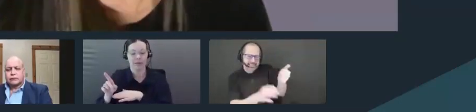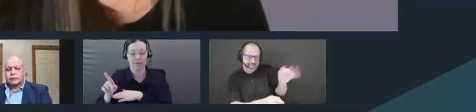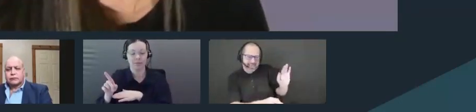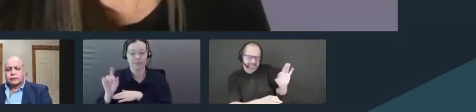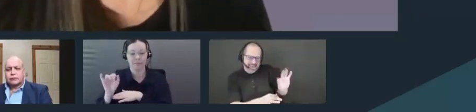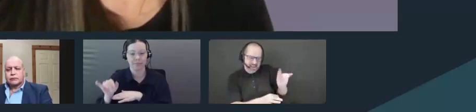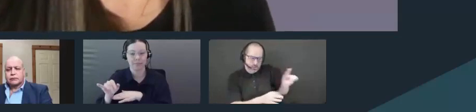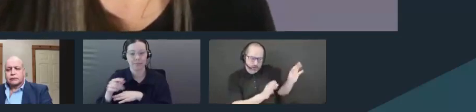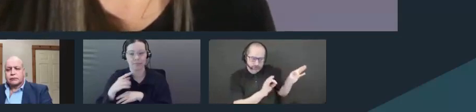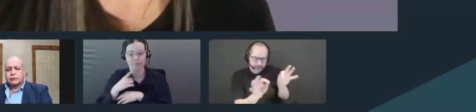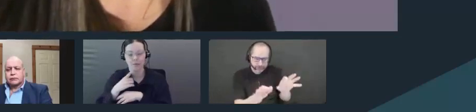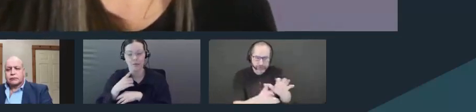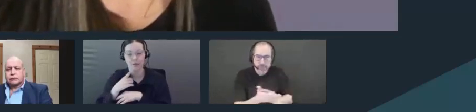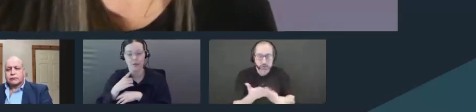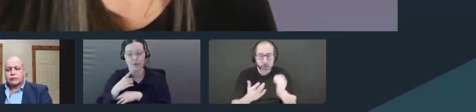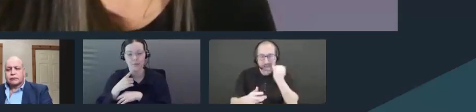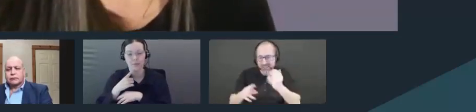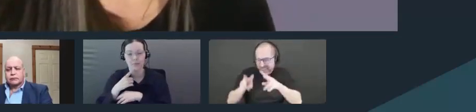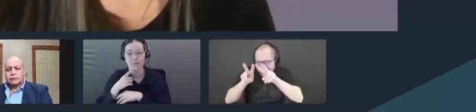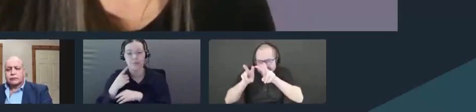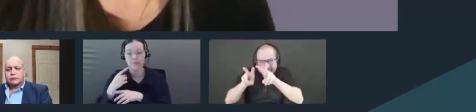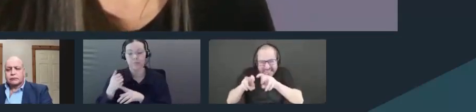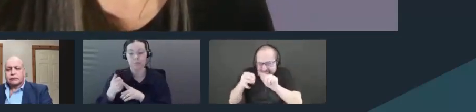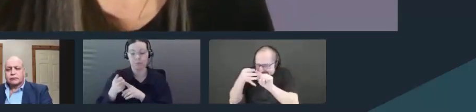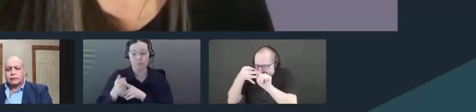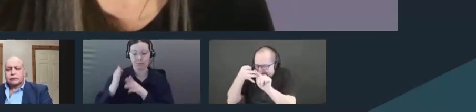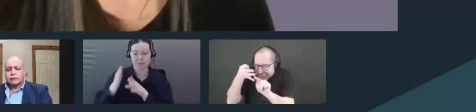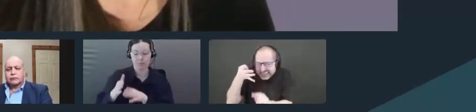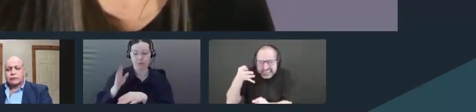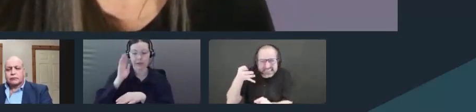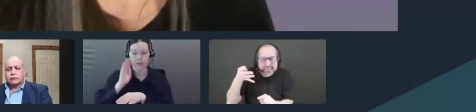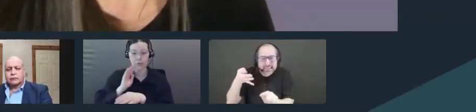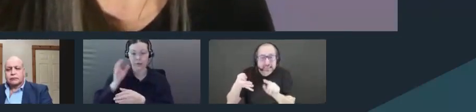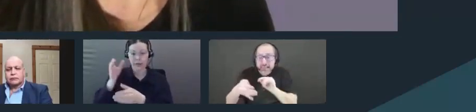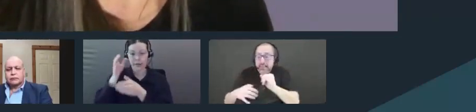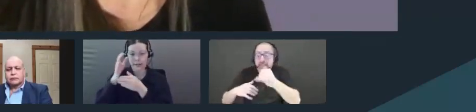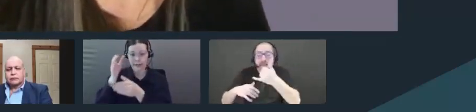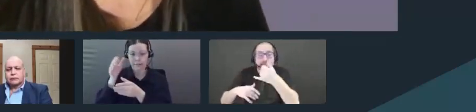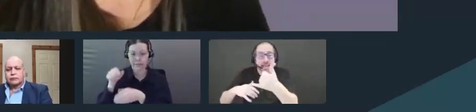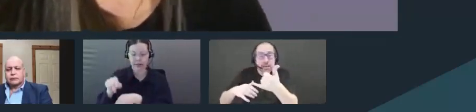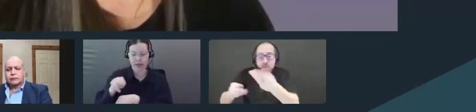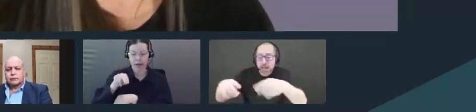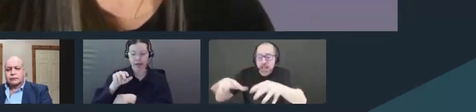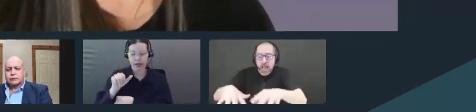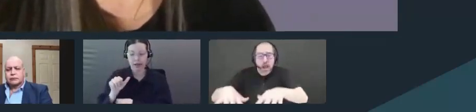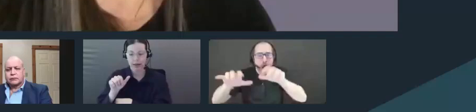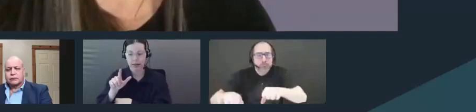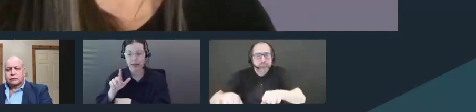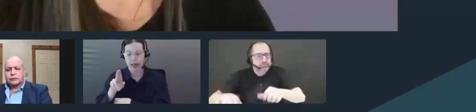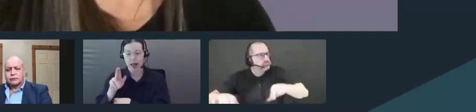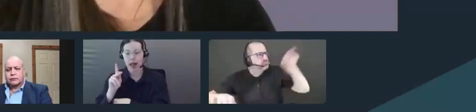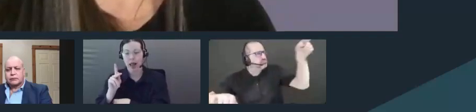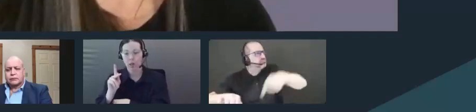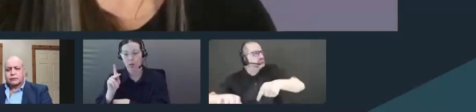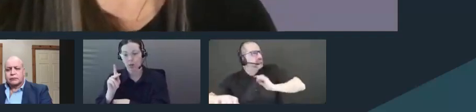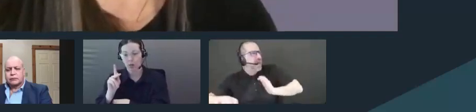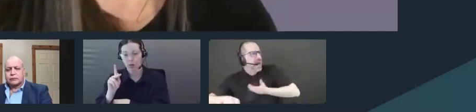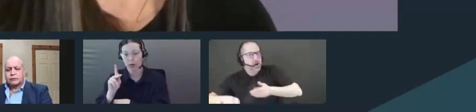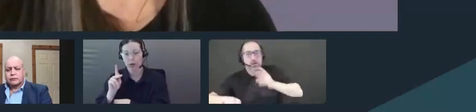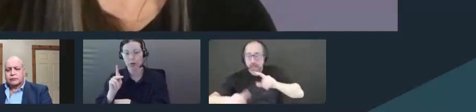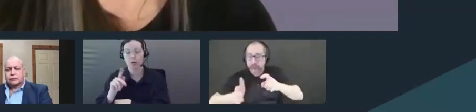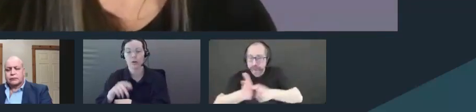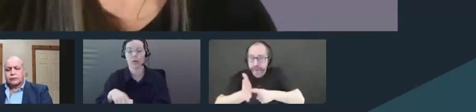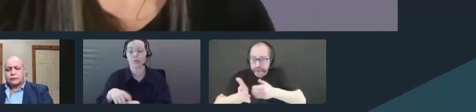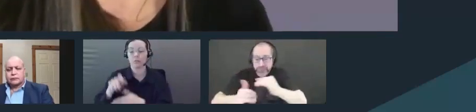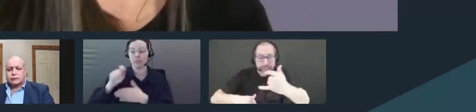At the macro level, all of the Inuit land claims have included recognition of Inuit rights to